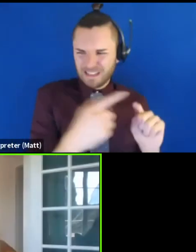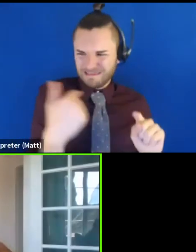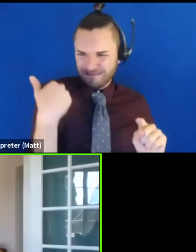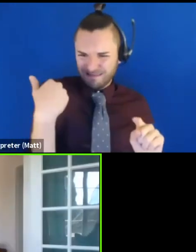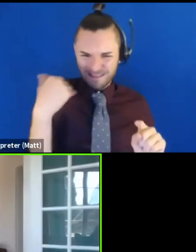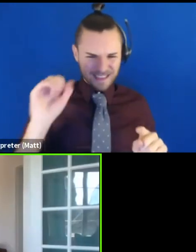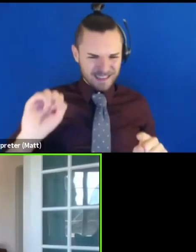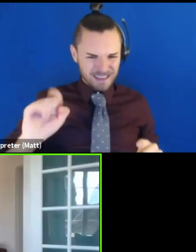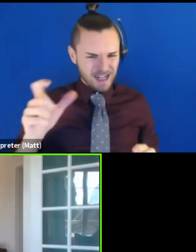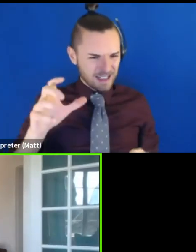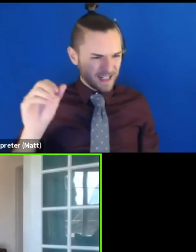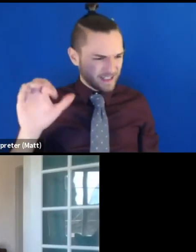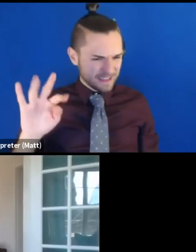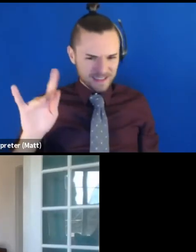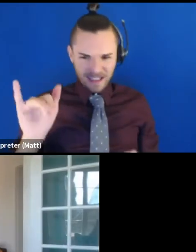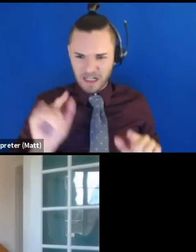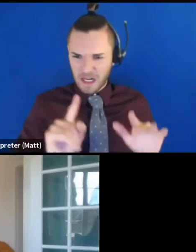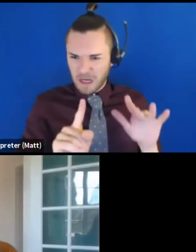and the City? Sorry.